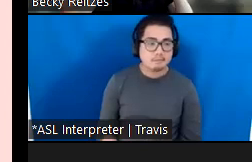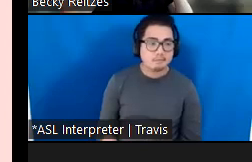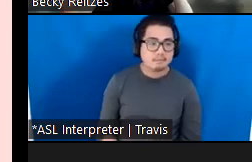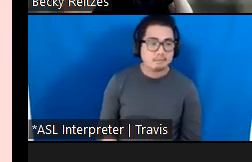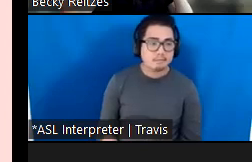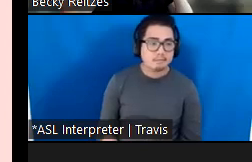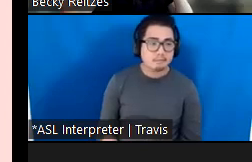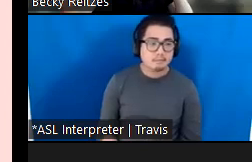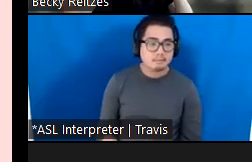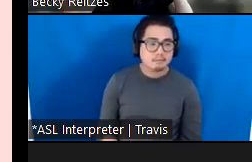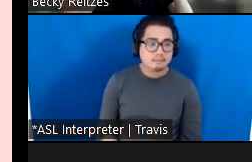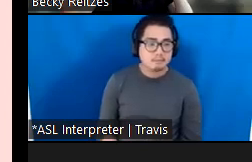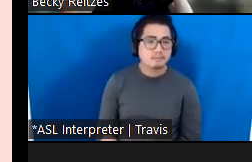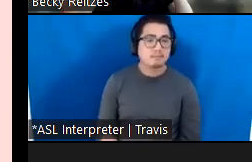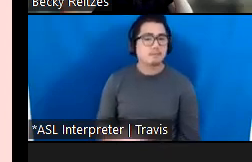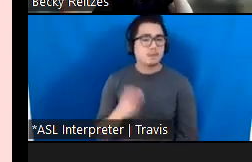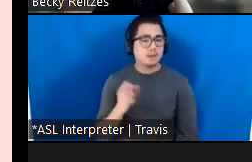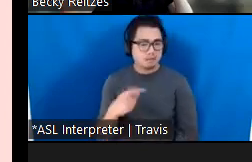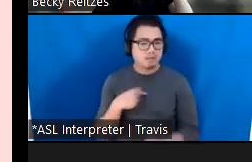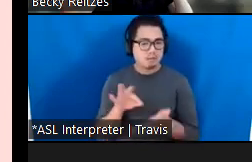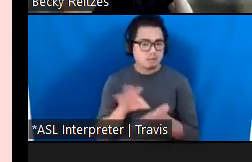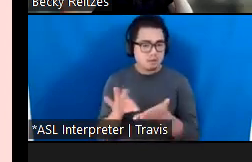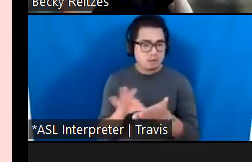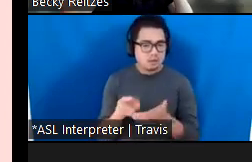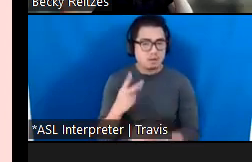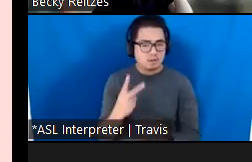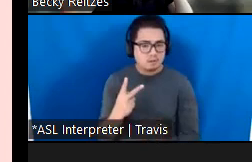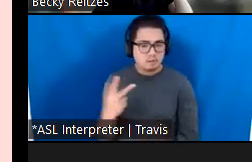All right, I see 2, 3.